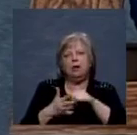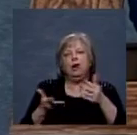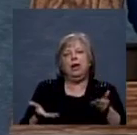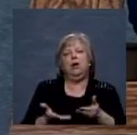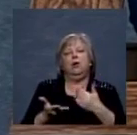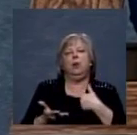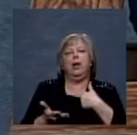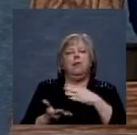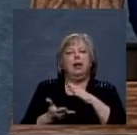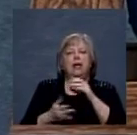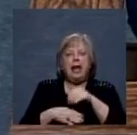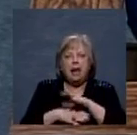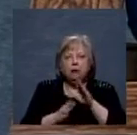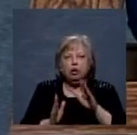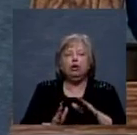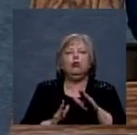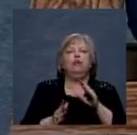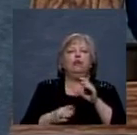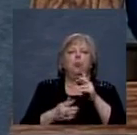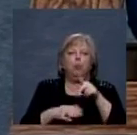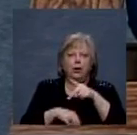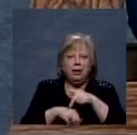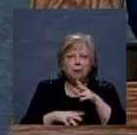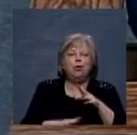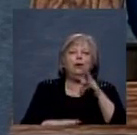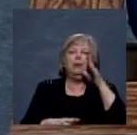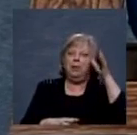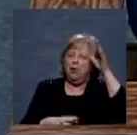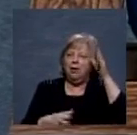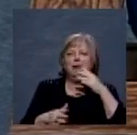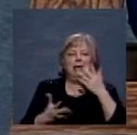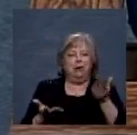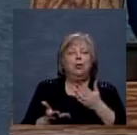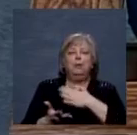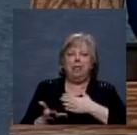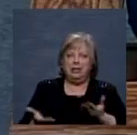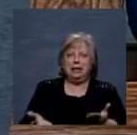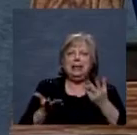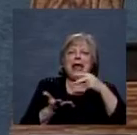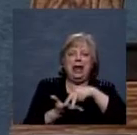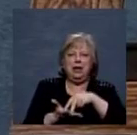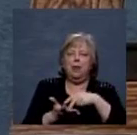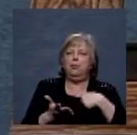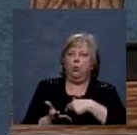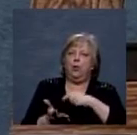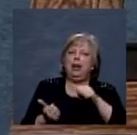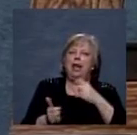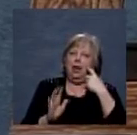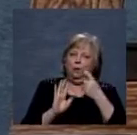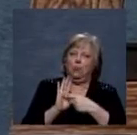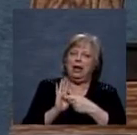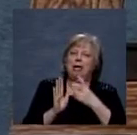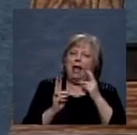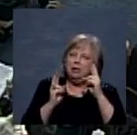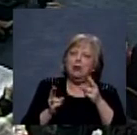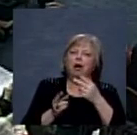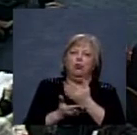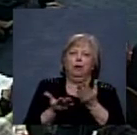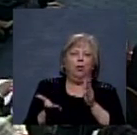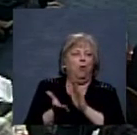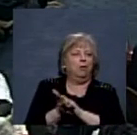and principals here. Will you all stand, please, so we can see you and recognize you? Thank you. Thank you all so